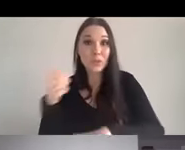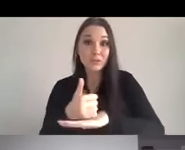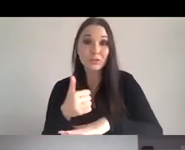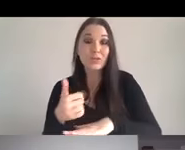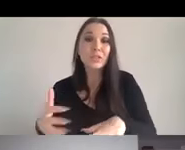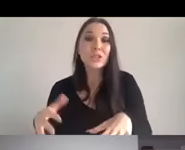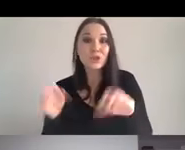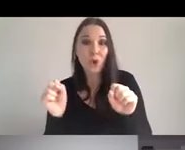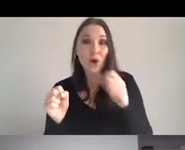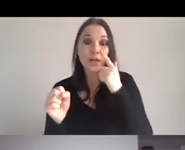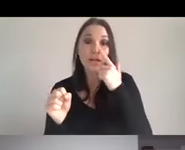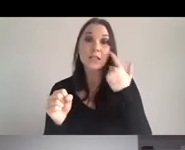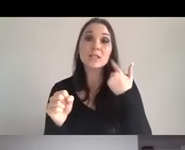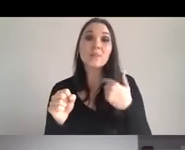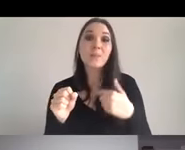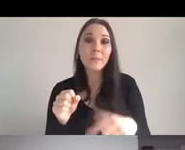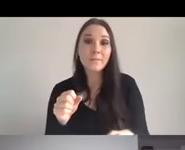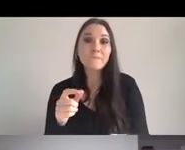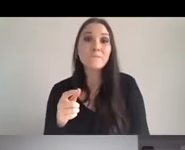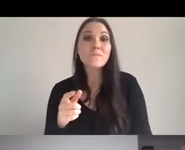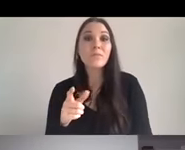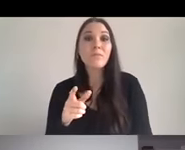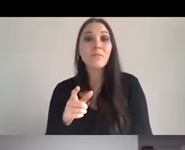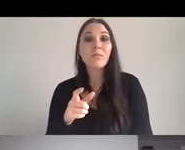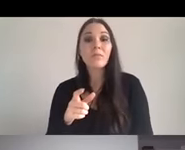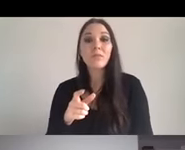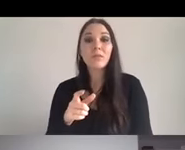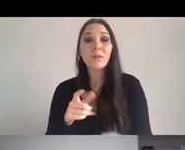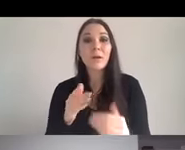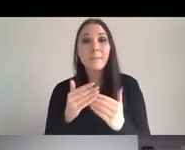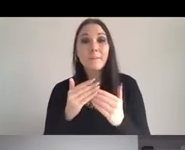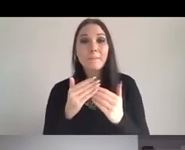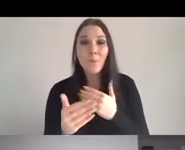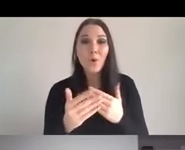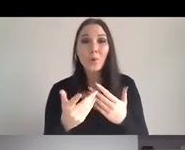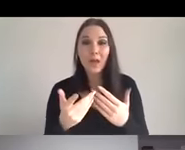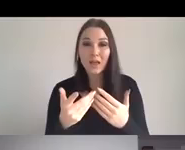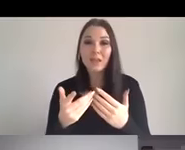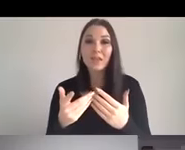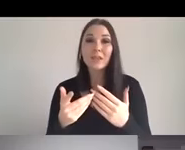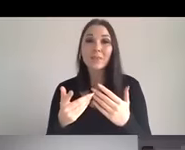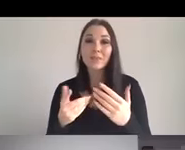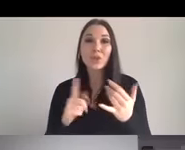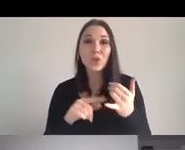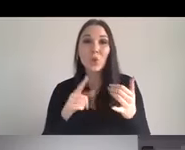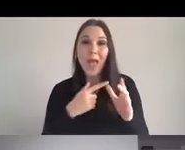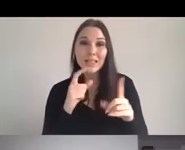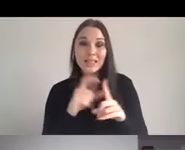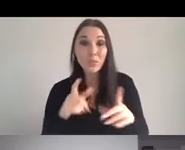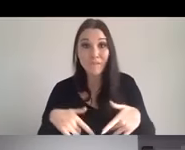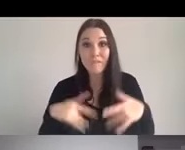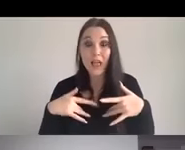little bit, because of the autonomous driving and the big competition, we started more with the avionics and the UAVs, because we feel that here